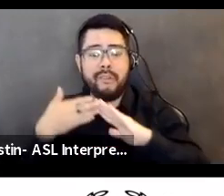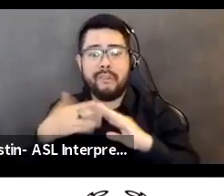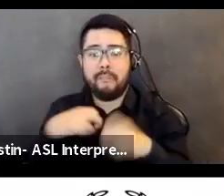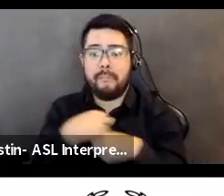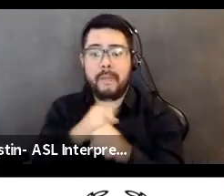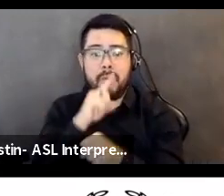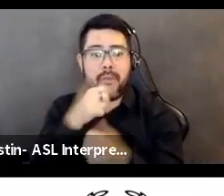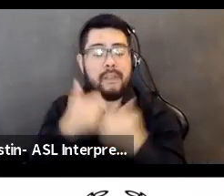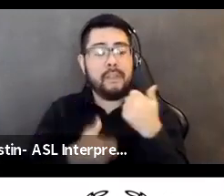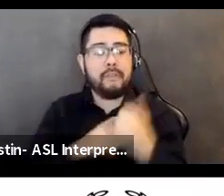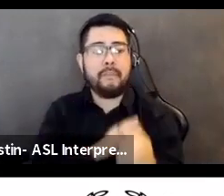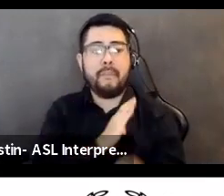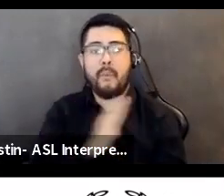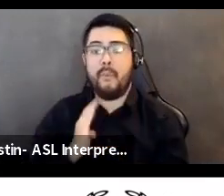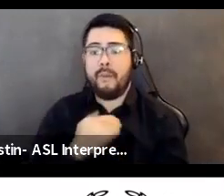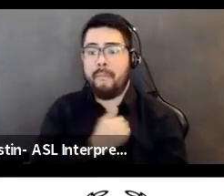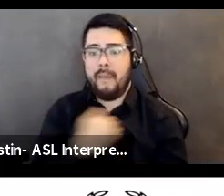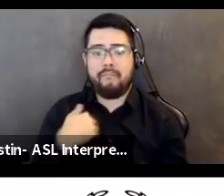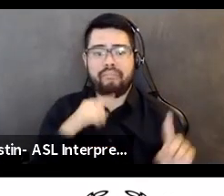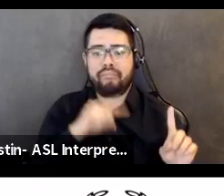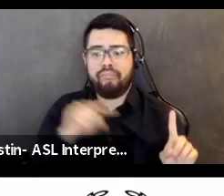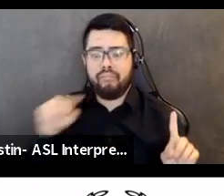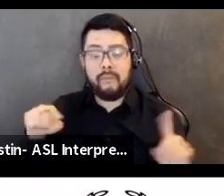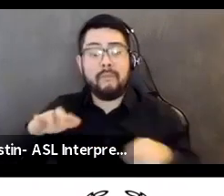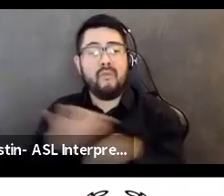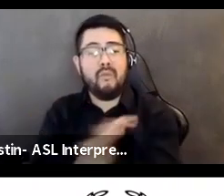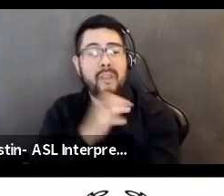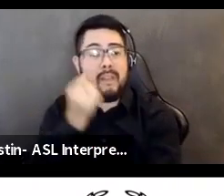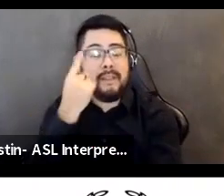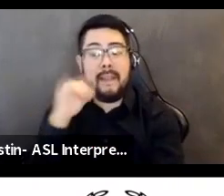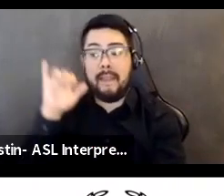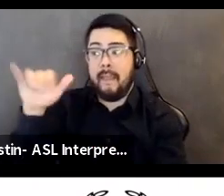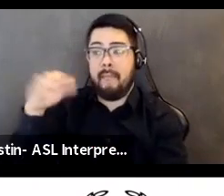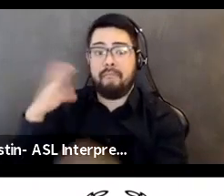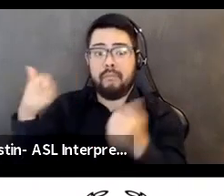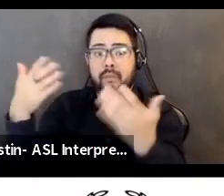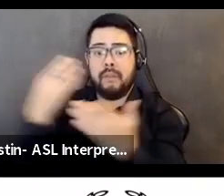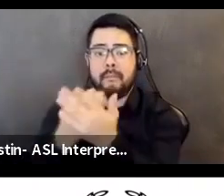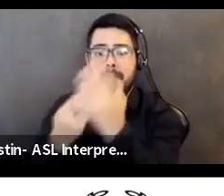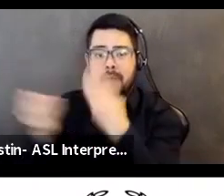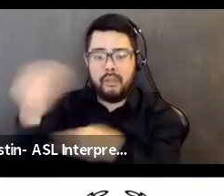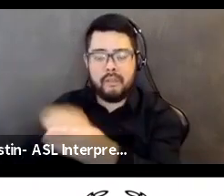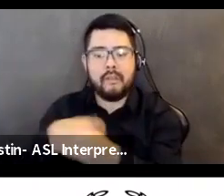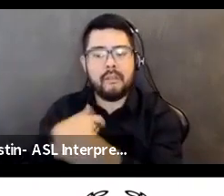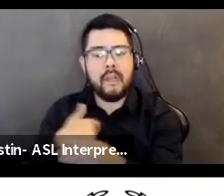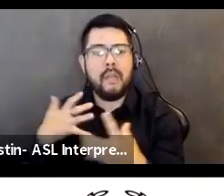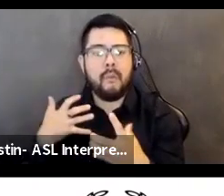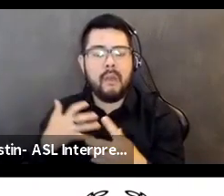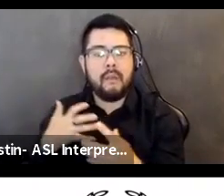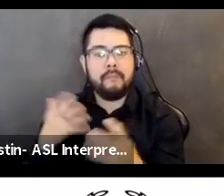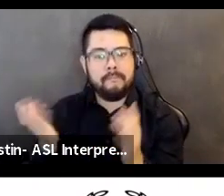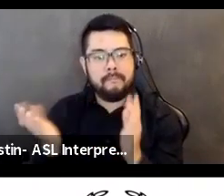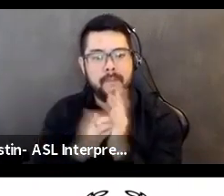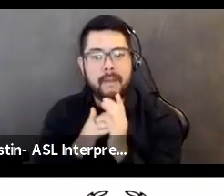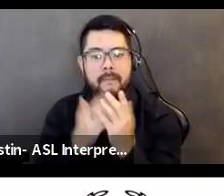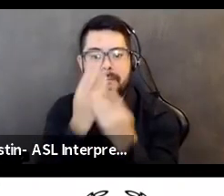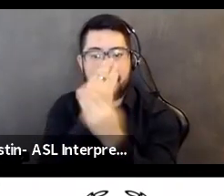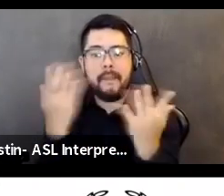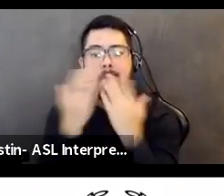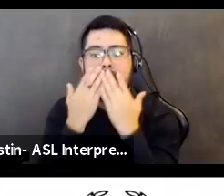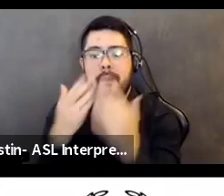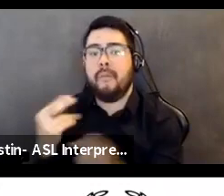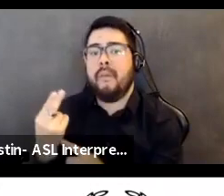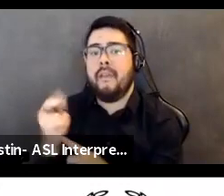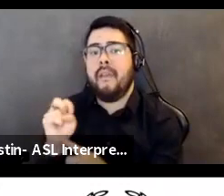member has a clear understanding of the budget i want to join my fellow board members in thanking you heather